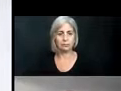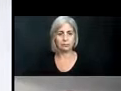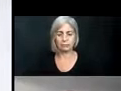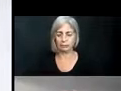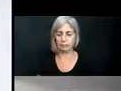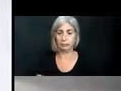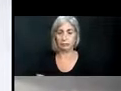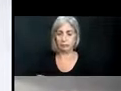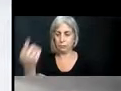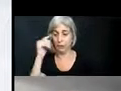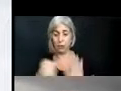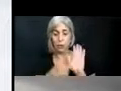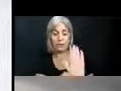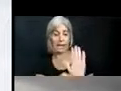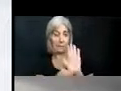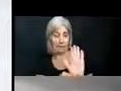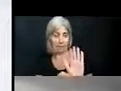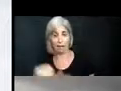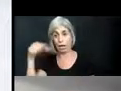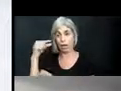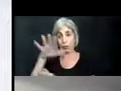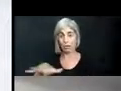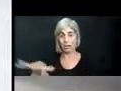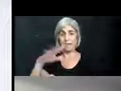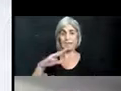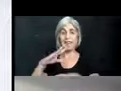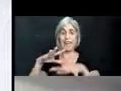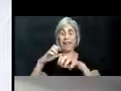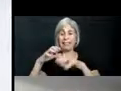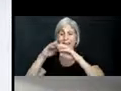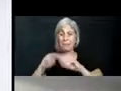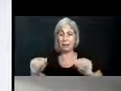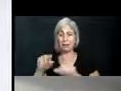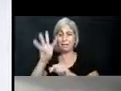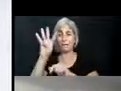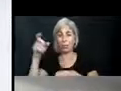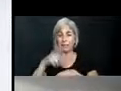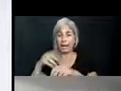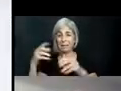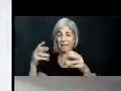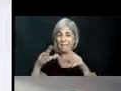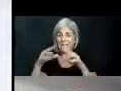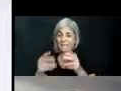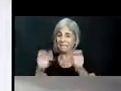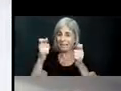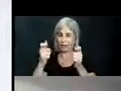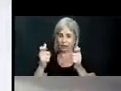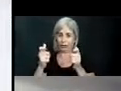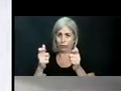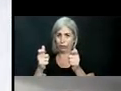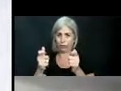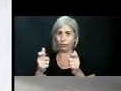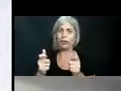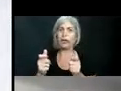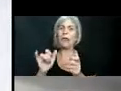So for example, in Greenland, the ice is melting four times faster than they originally thought. And this is definitely a deep cause for